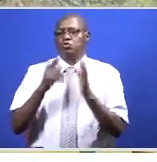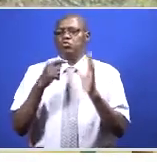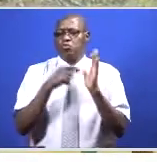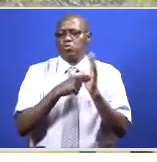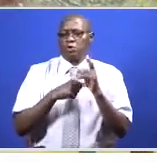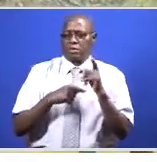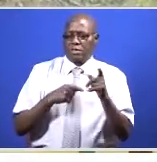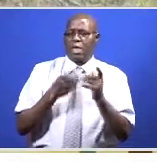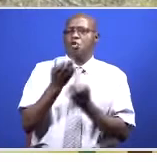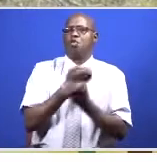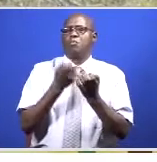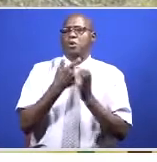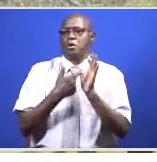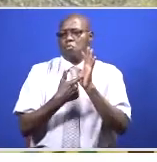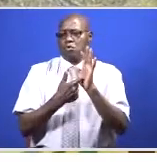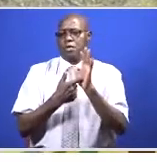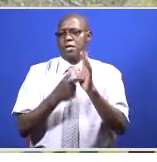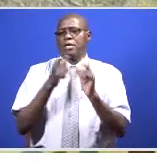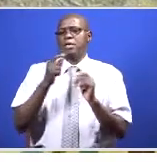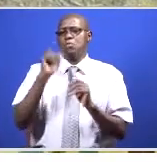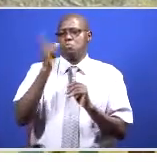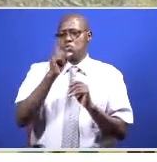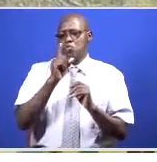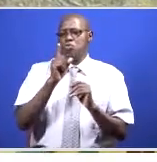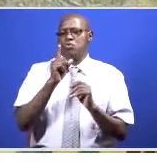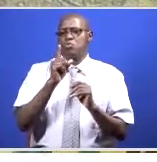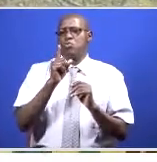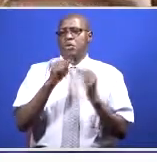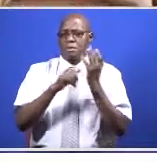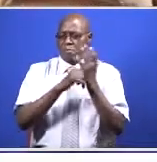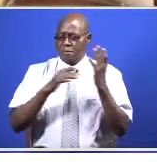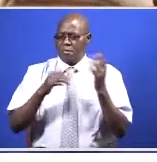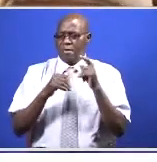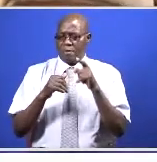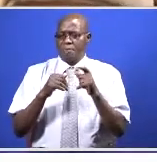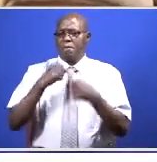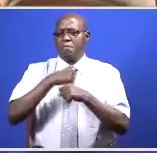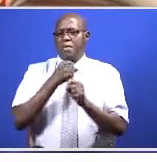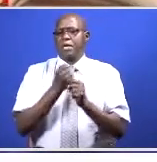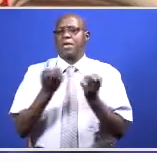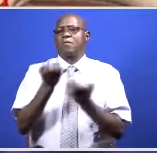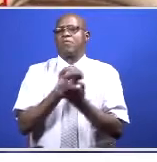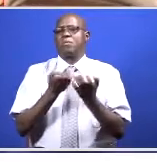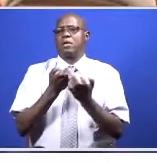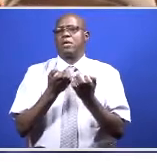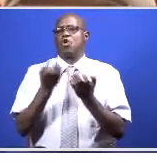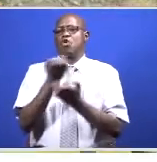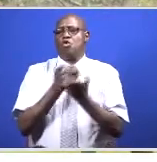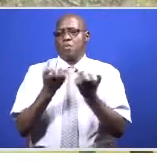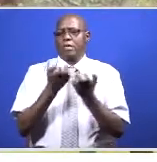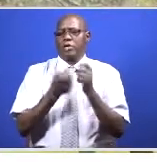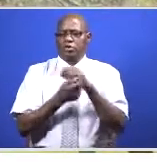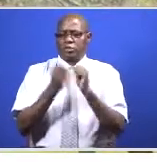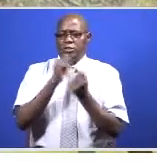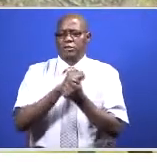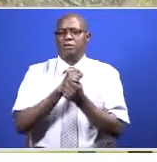the economic model was the blueprint for creating an enabling environment for economic change. Tulisha kubaliana,